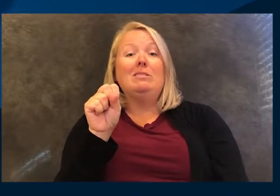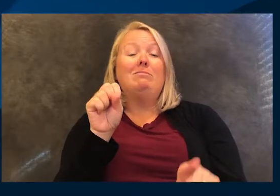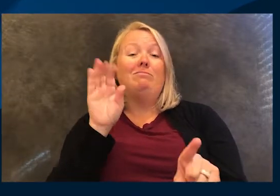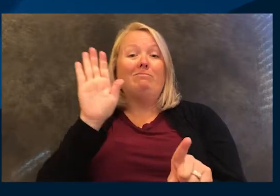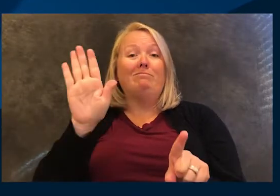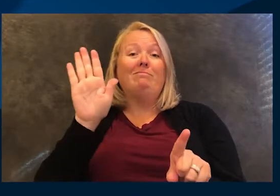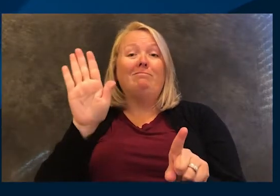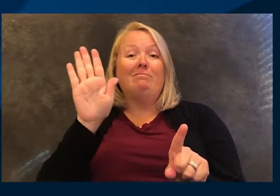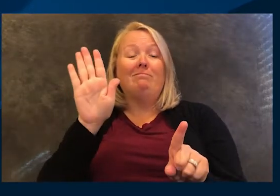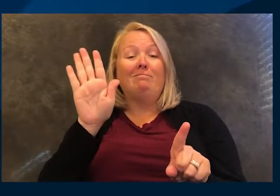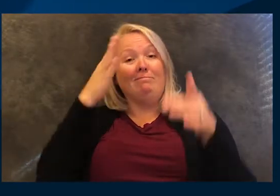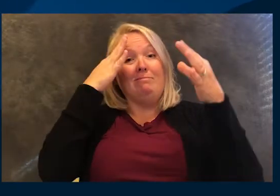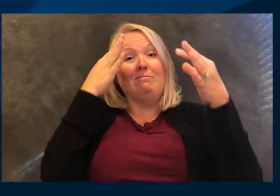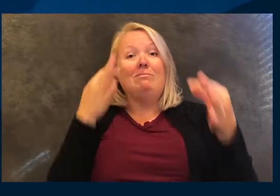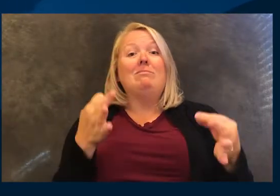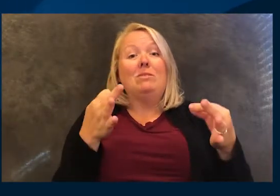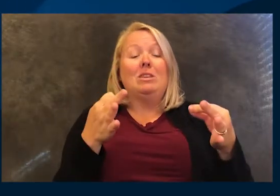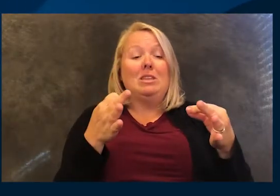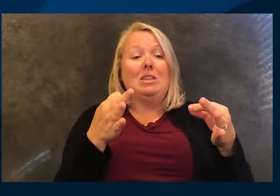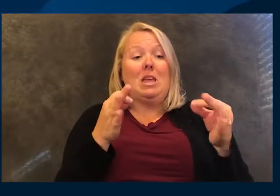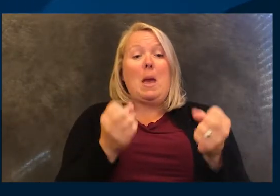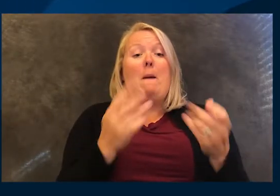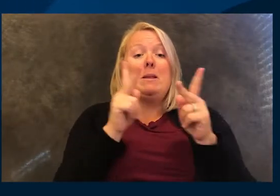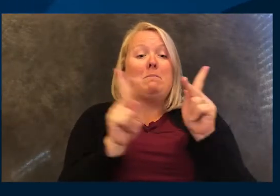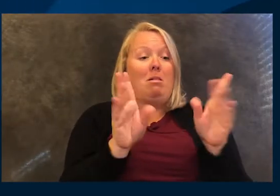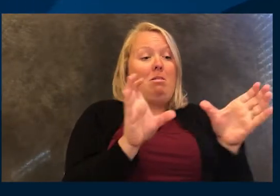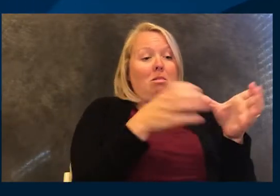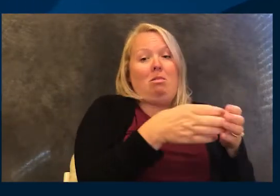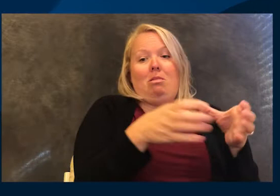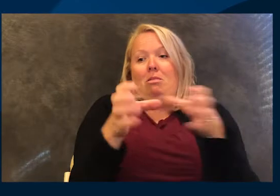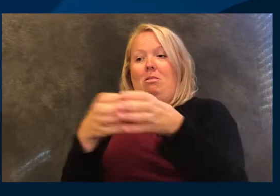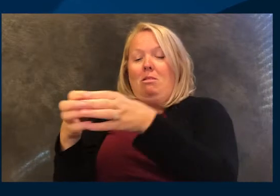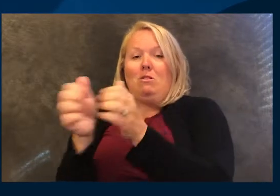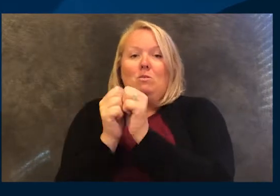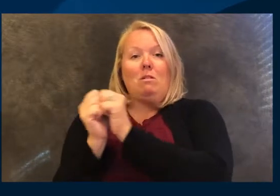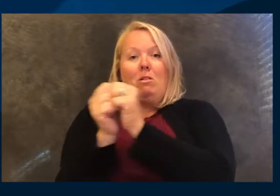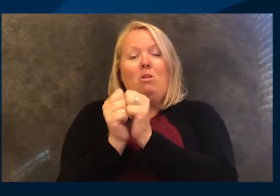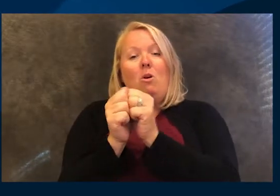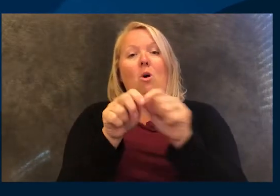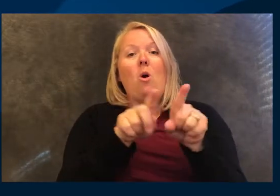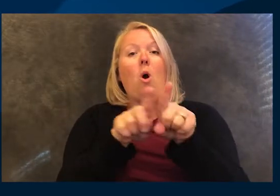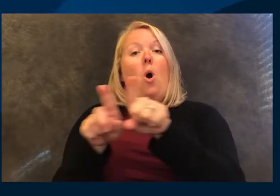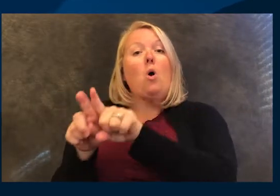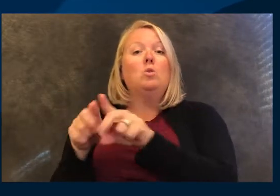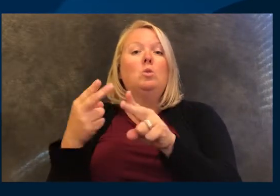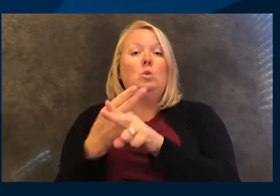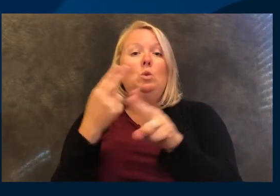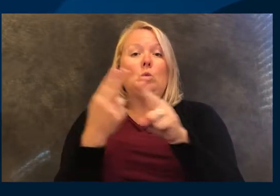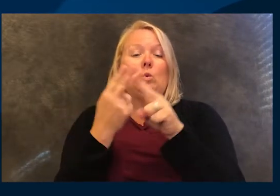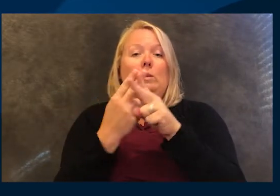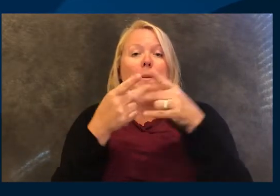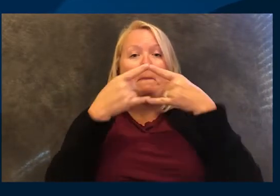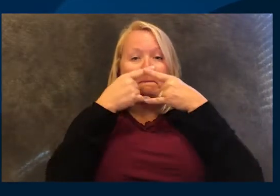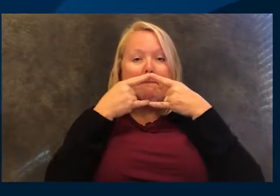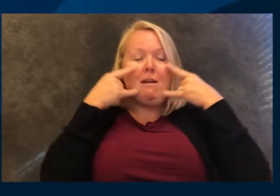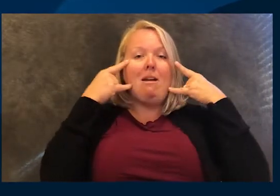for gatherings, the size of gatherings, and wearing a face mask through the 24th of May at this